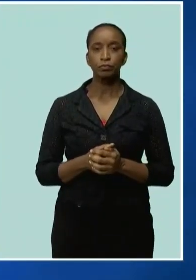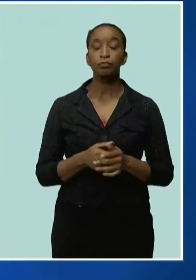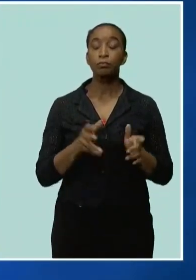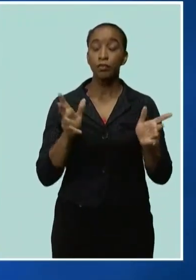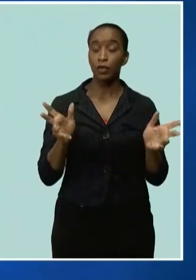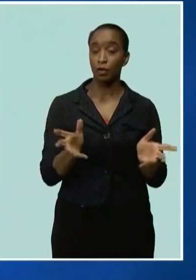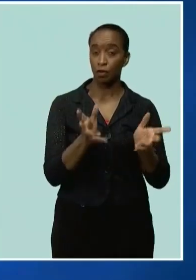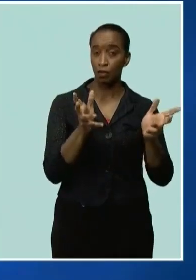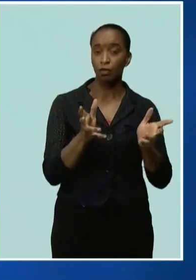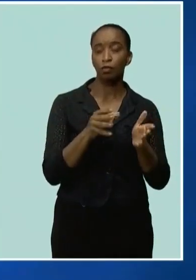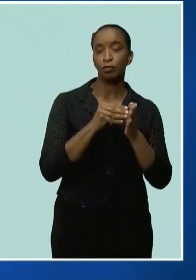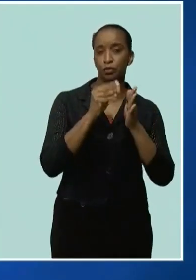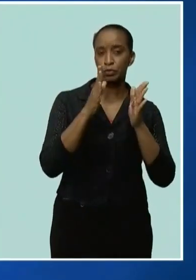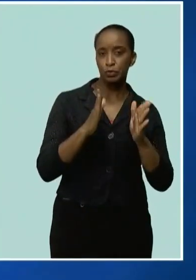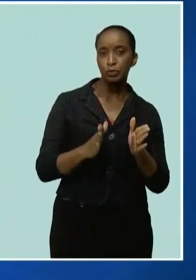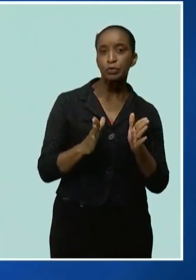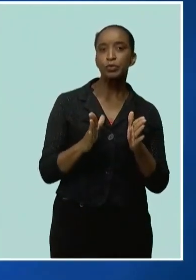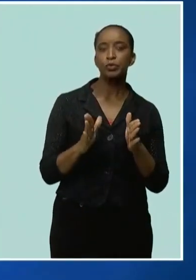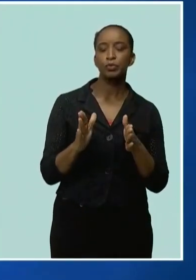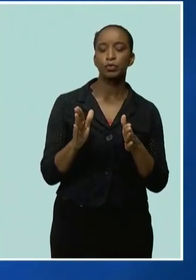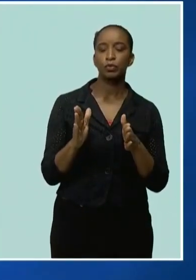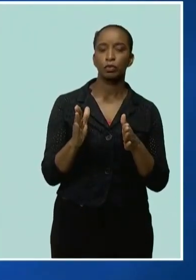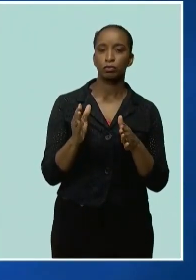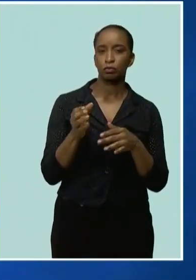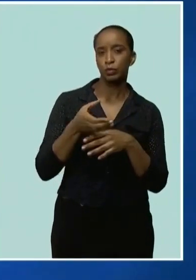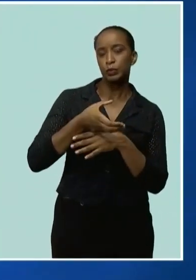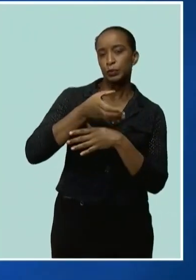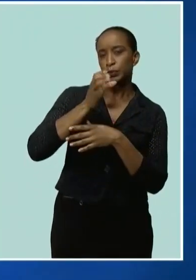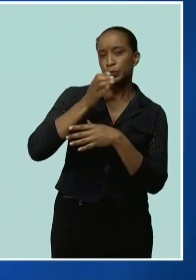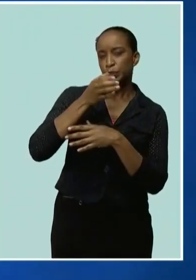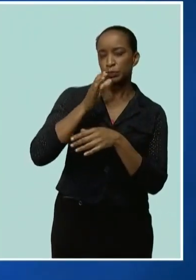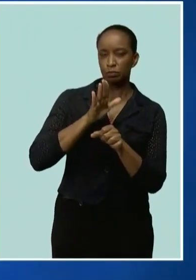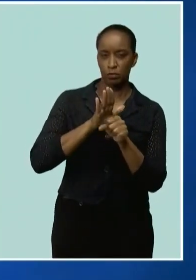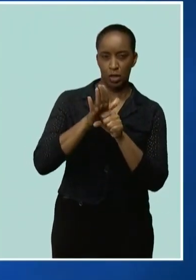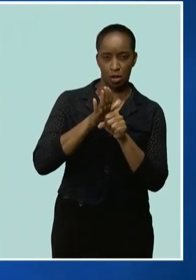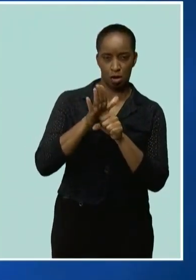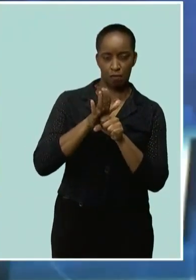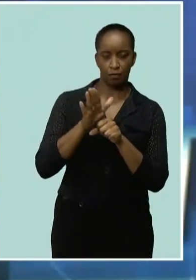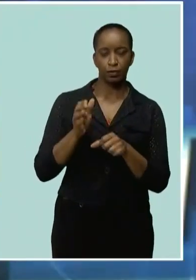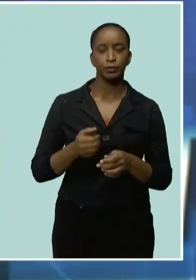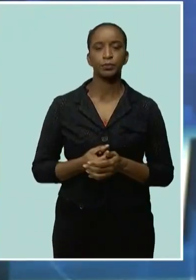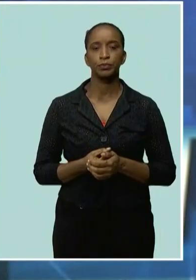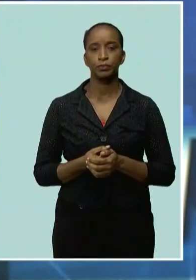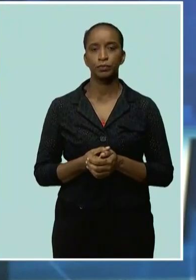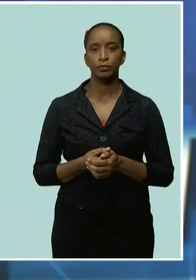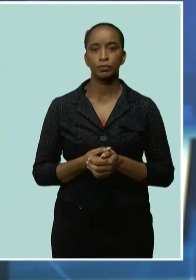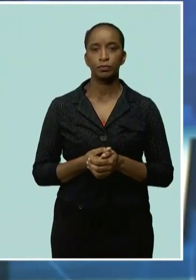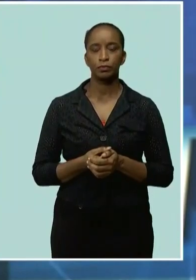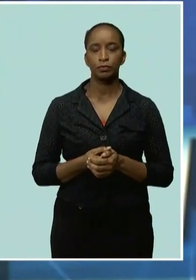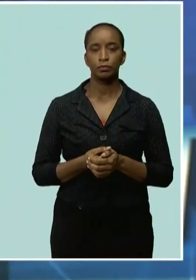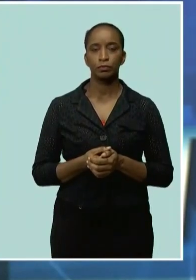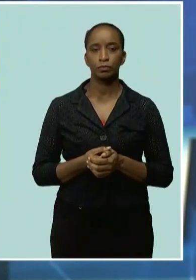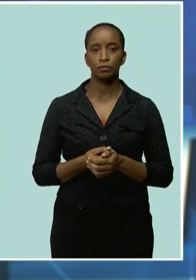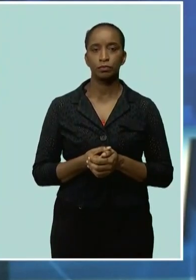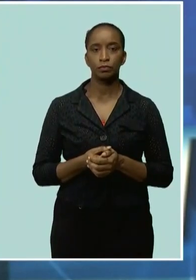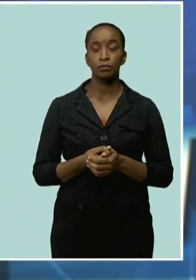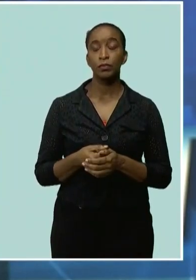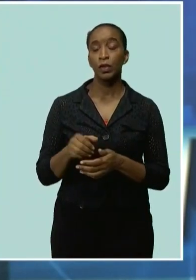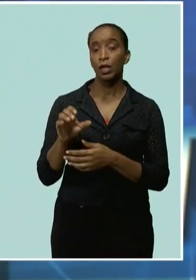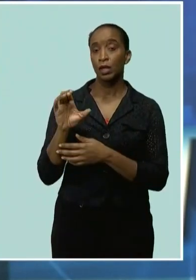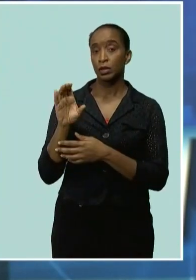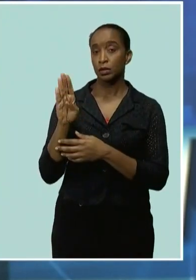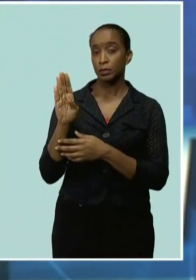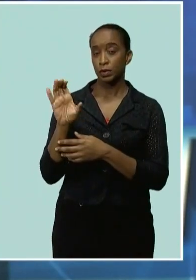during the day to avoid dehydration. Crystal Hoyt, CBC News. Well, Crystal also had the